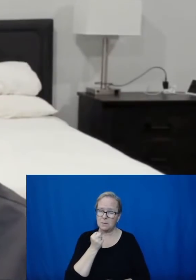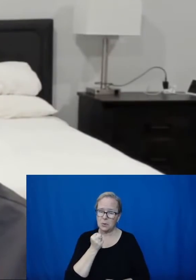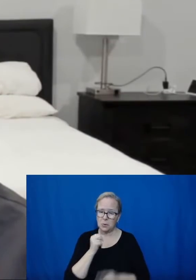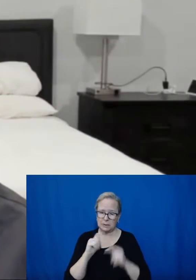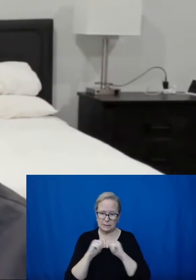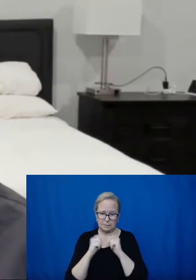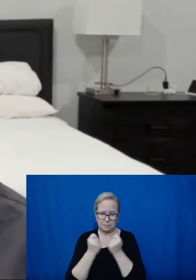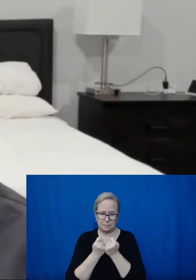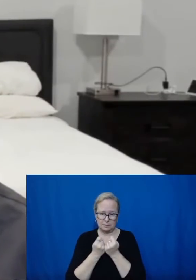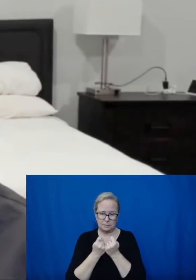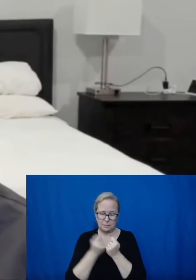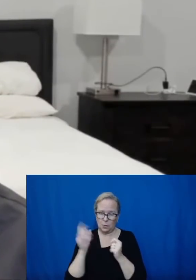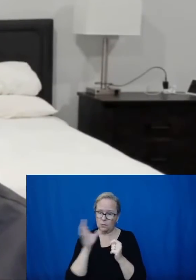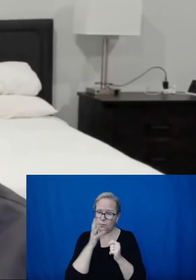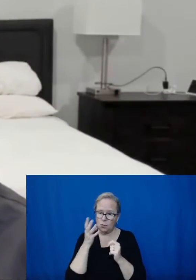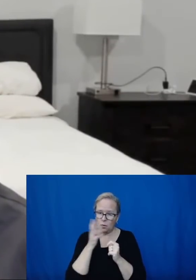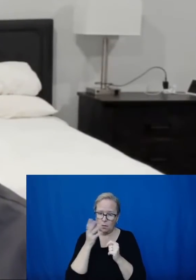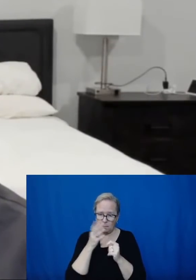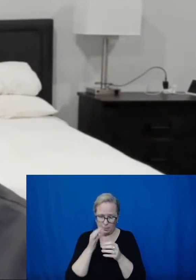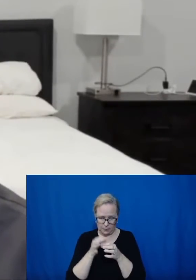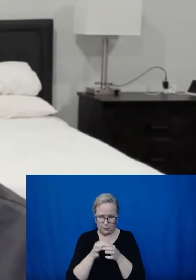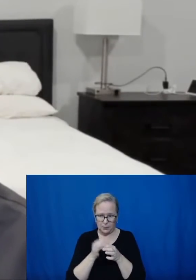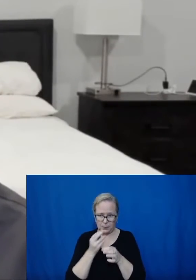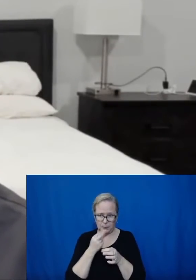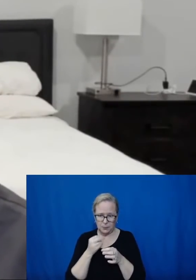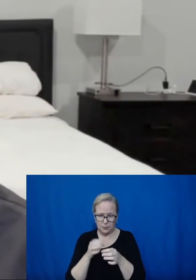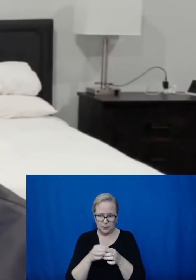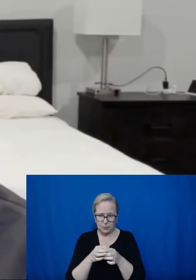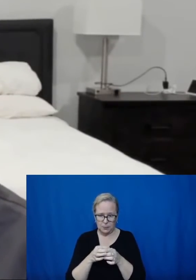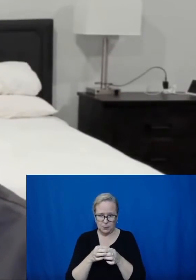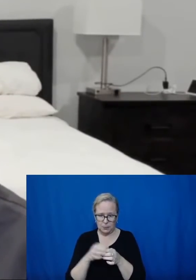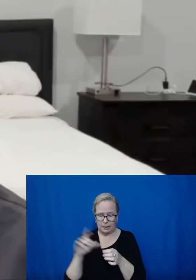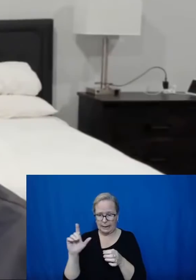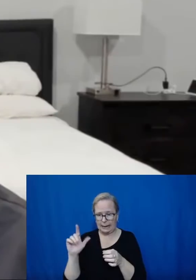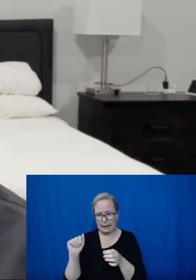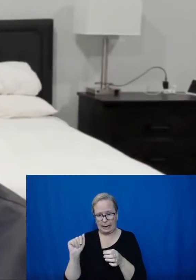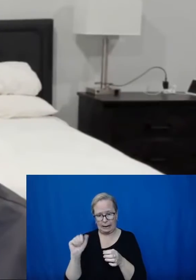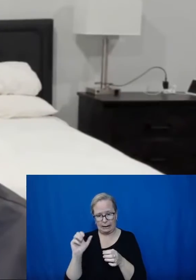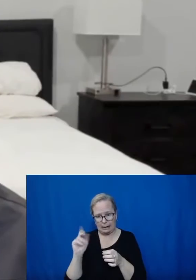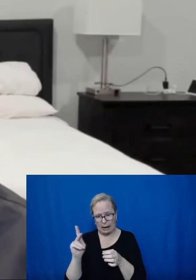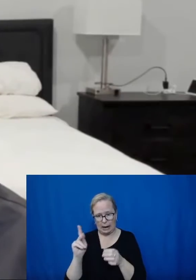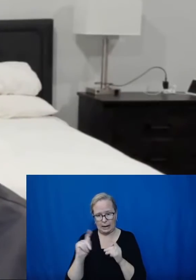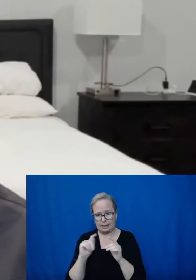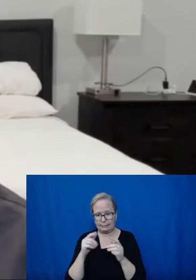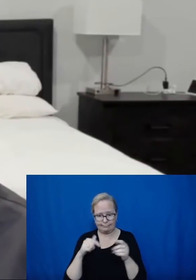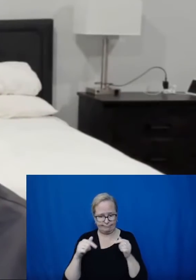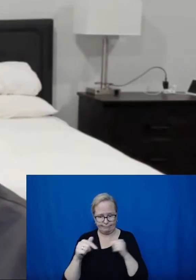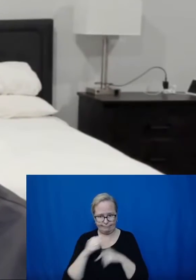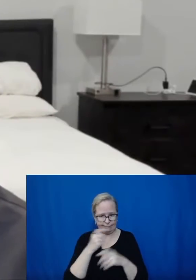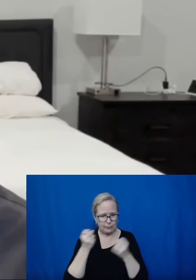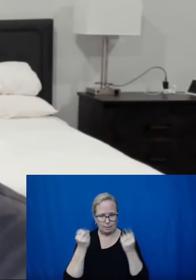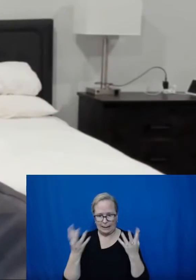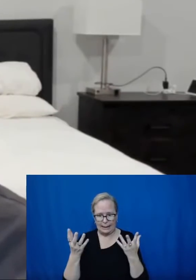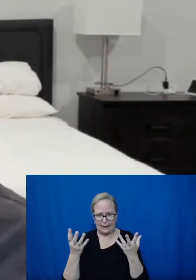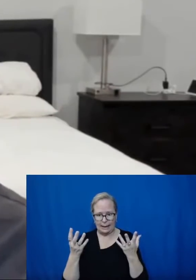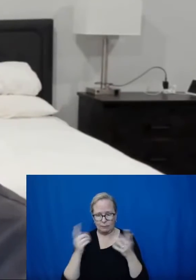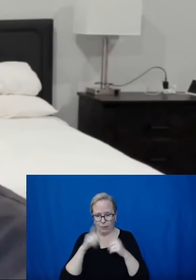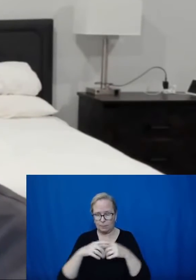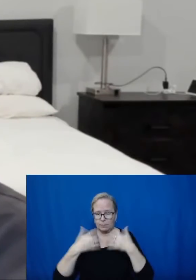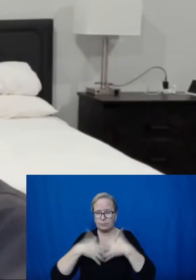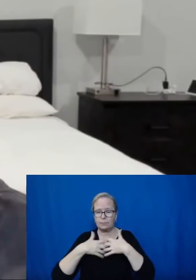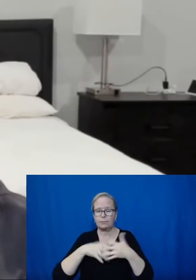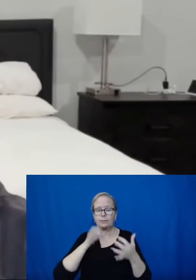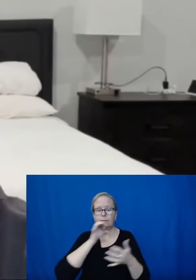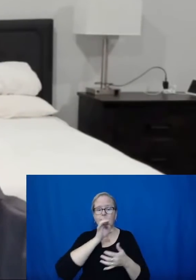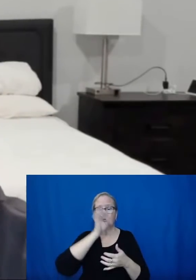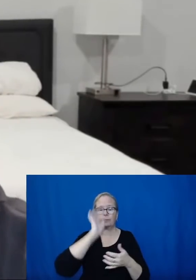sizes. And at the end of the day, we just lack the equipment that we need in many rural sites. So the ventilator, which is the machine which actually does